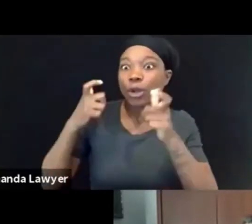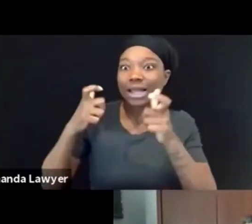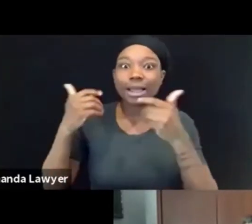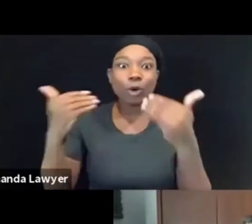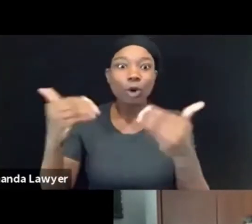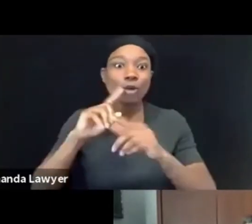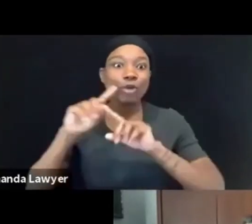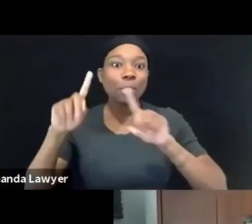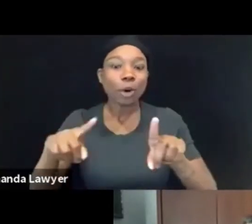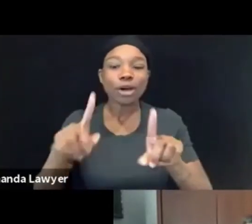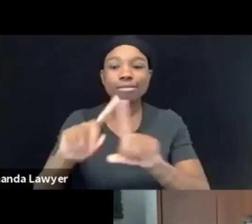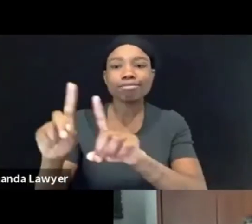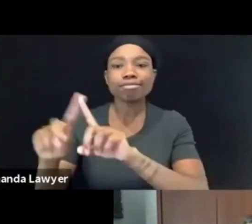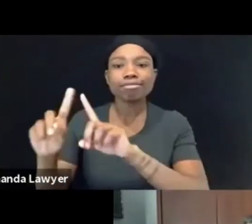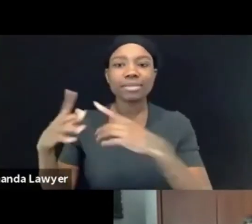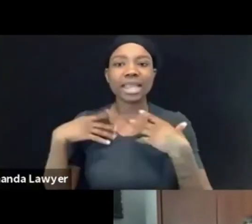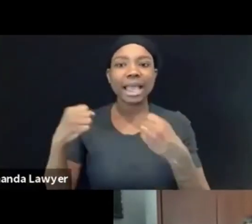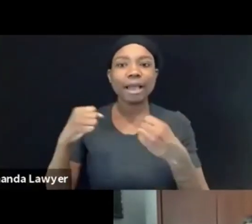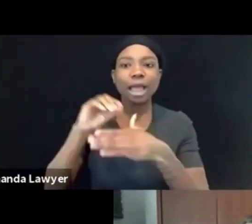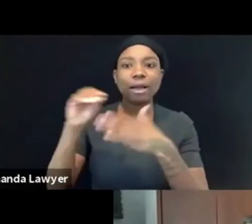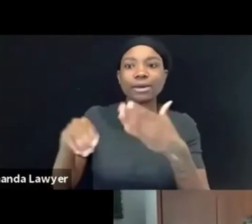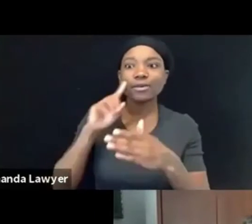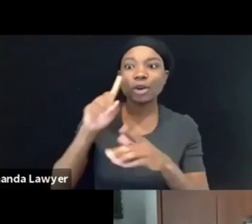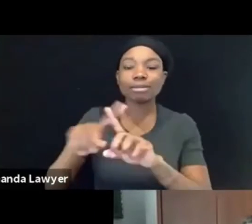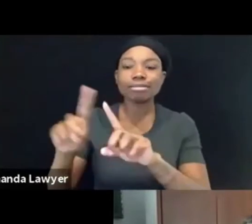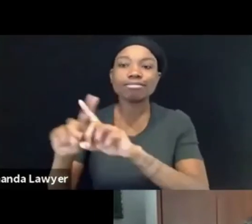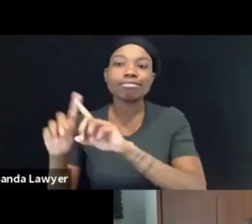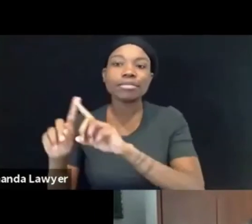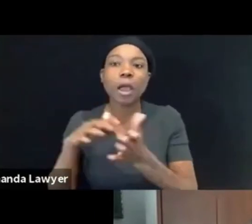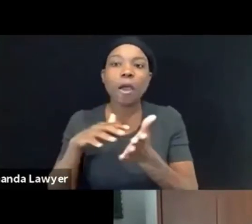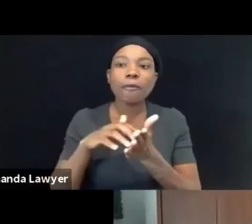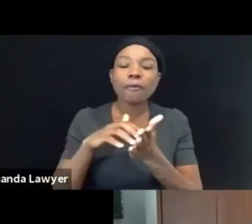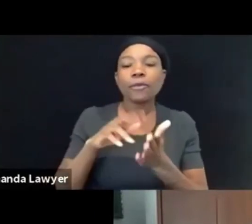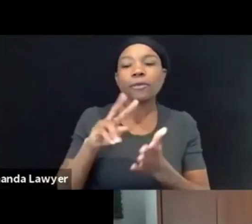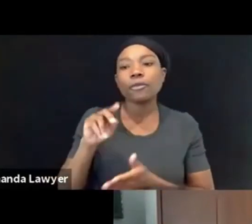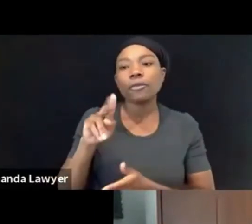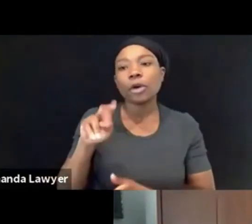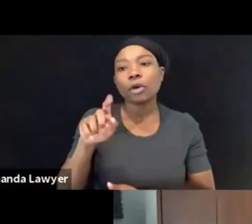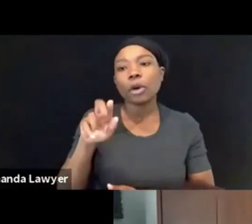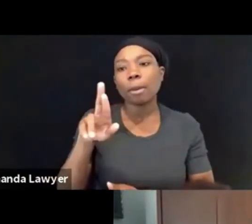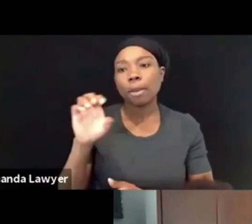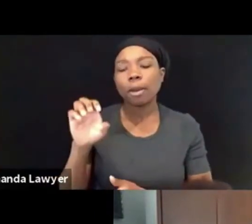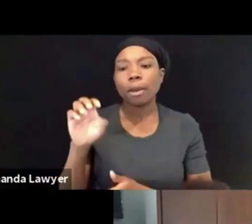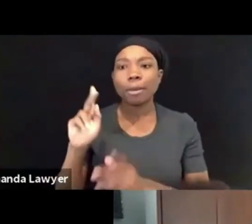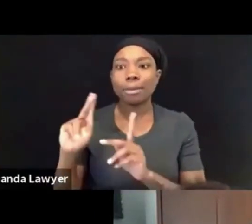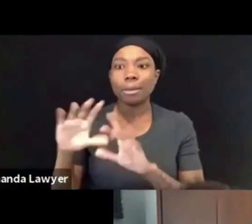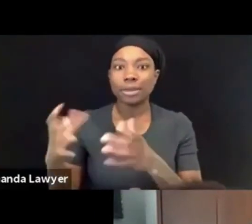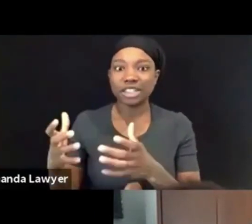populations, vulnerable health populations, so that we know what's going on the ground.